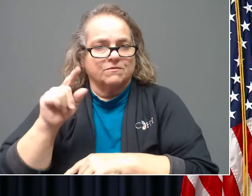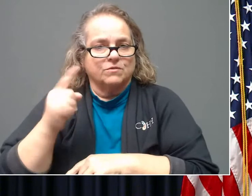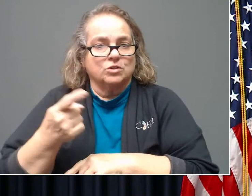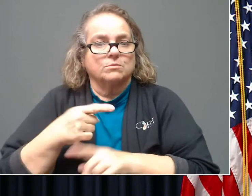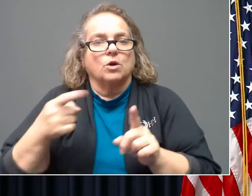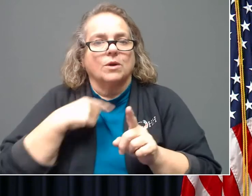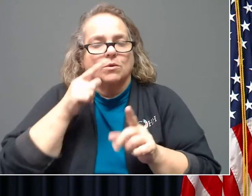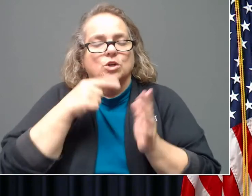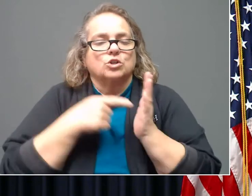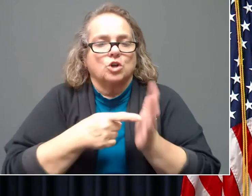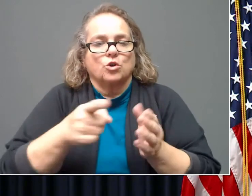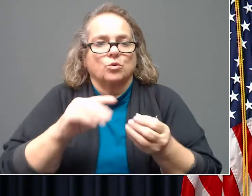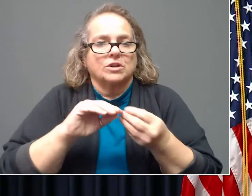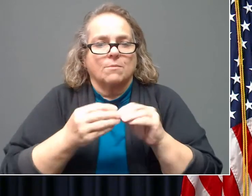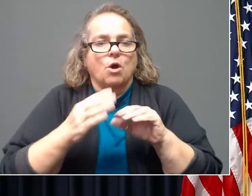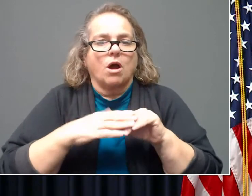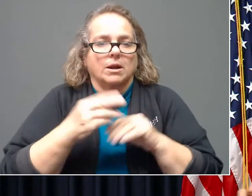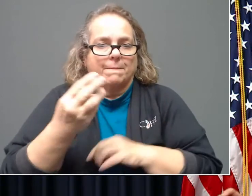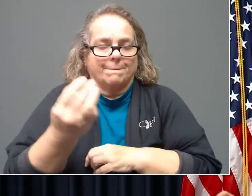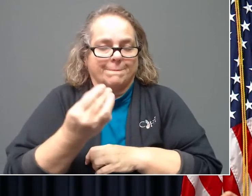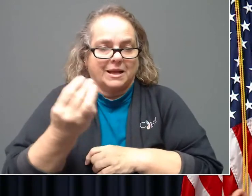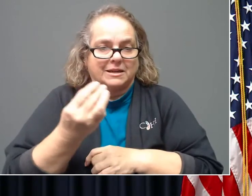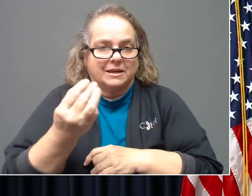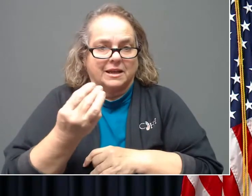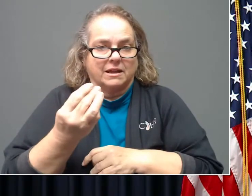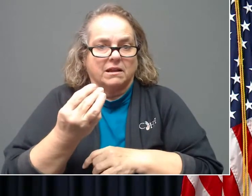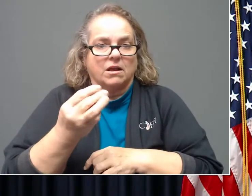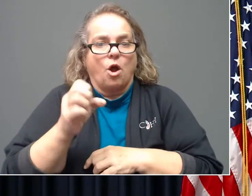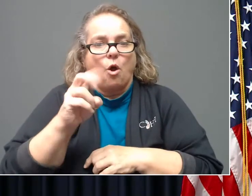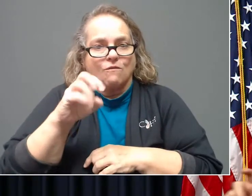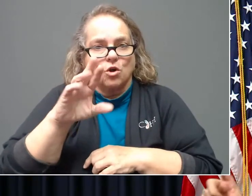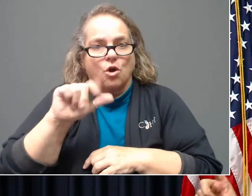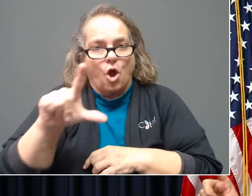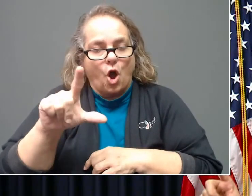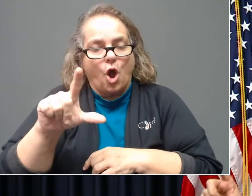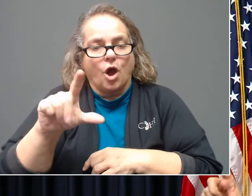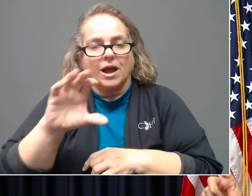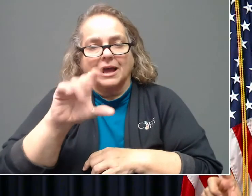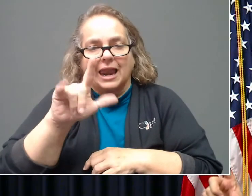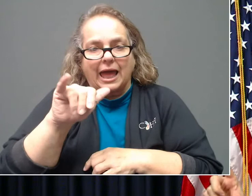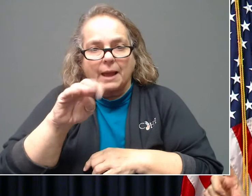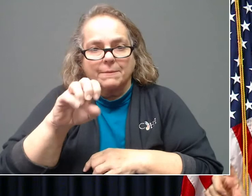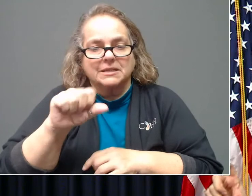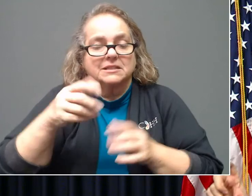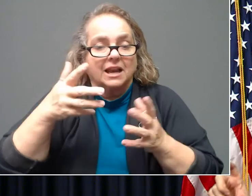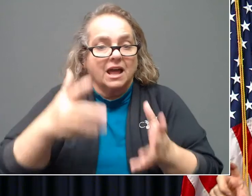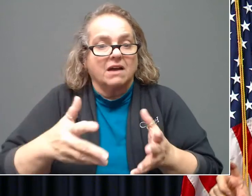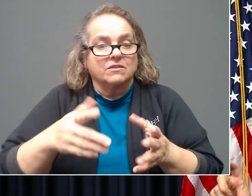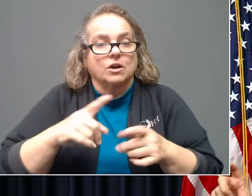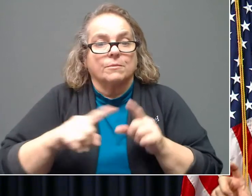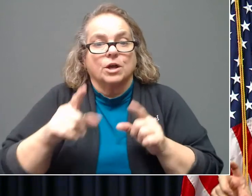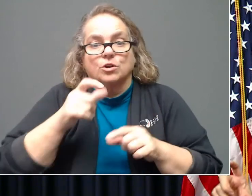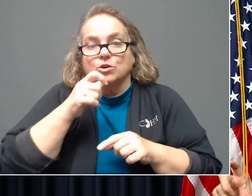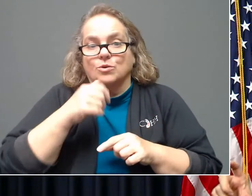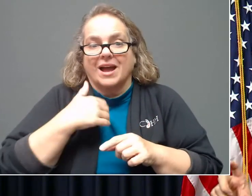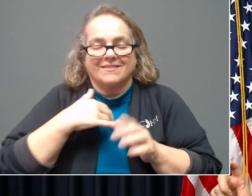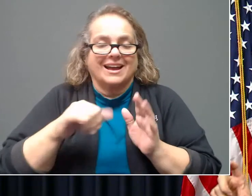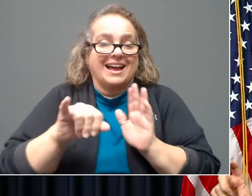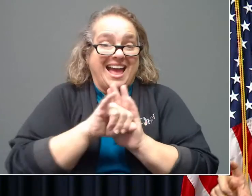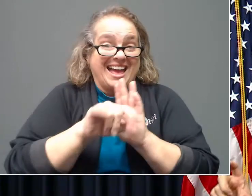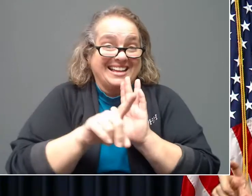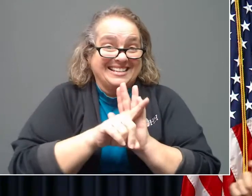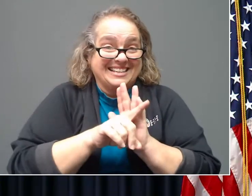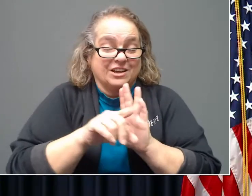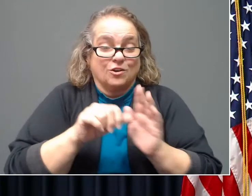numbers on Monday of overall outstanding claims, but ones that have the identity and or